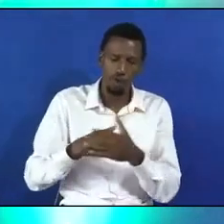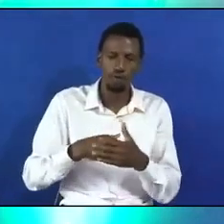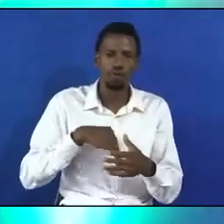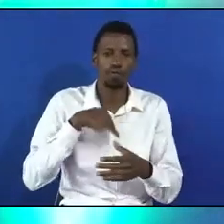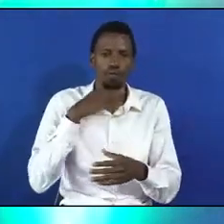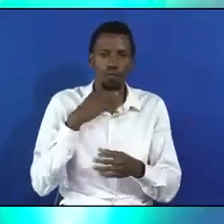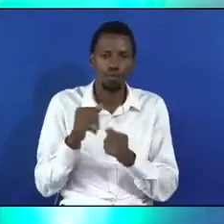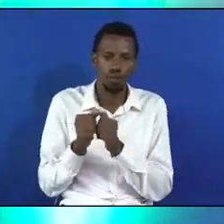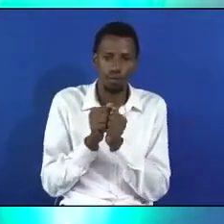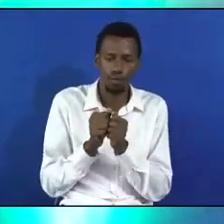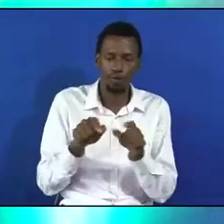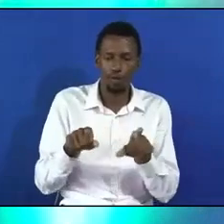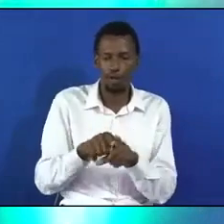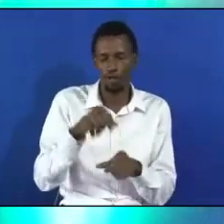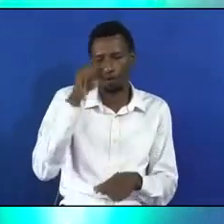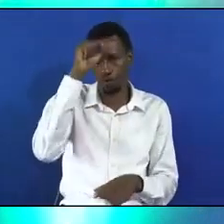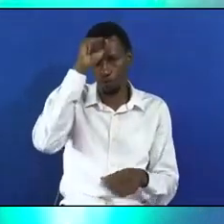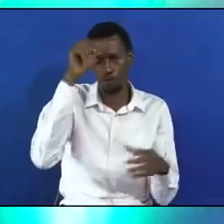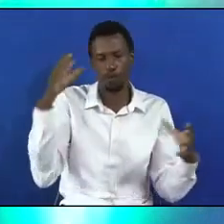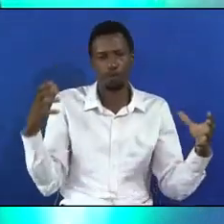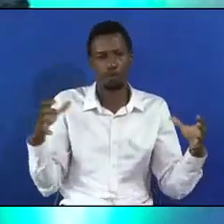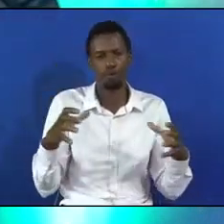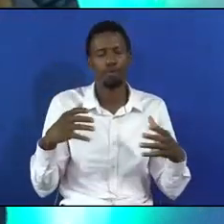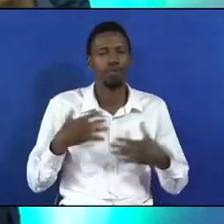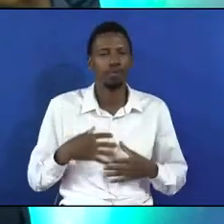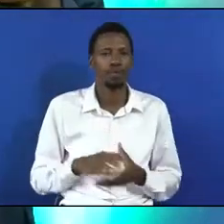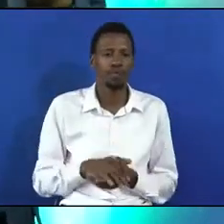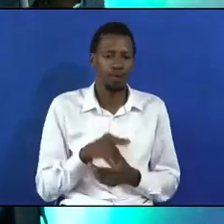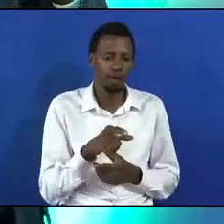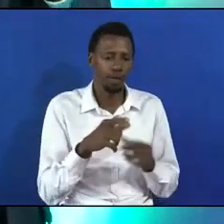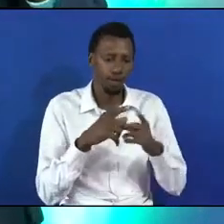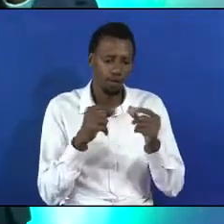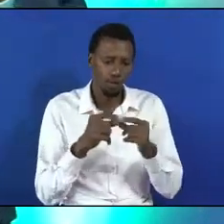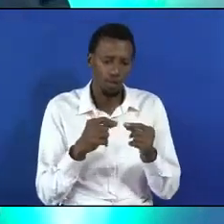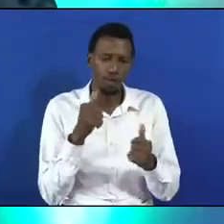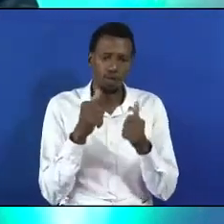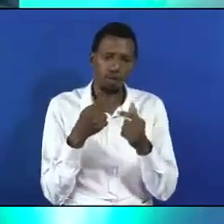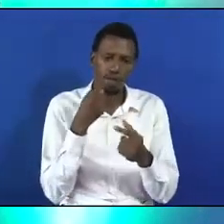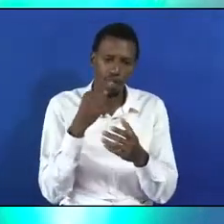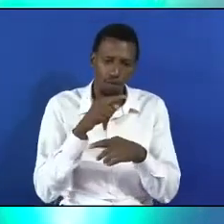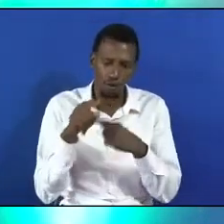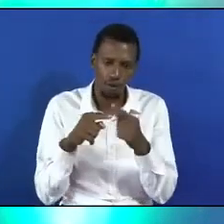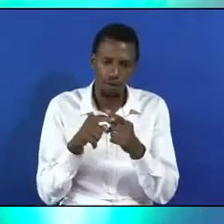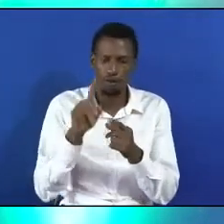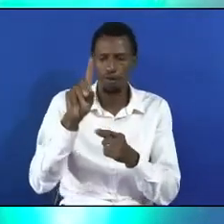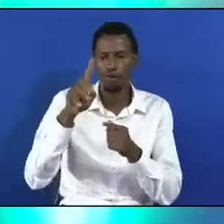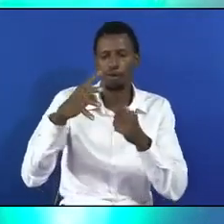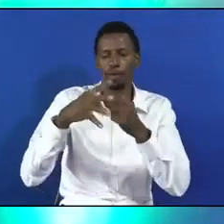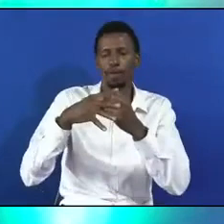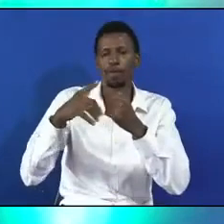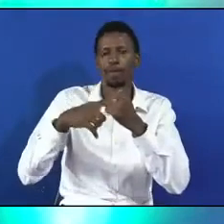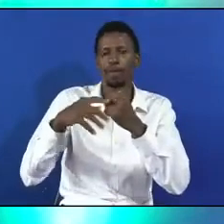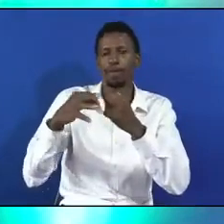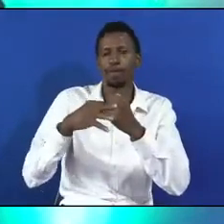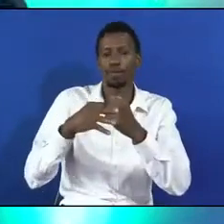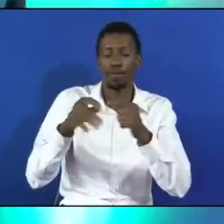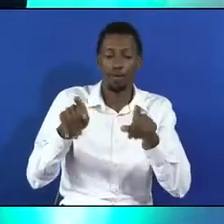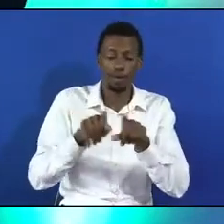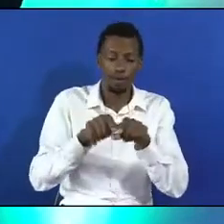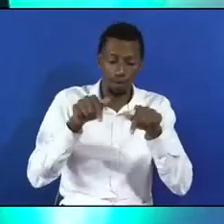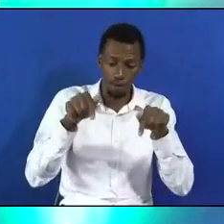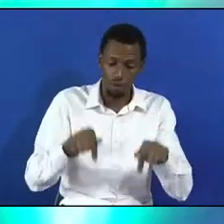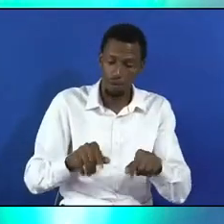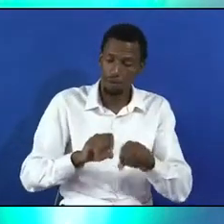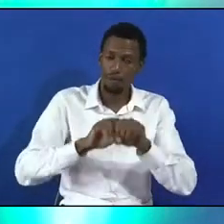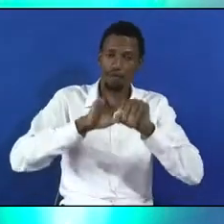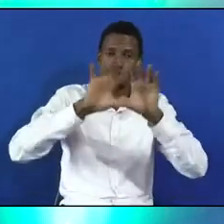Fools. That is a statement that was said in 1968, and even today it speaks a lot. We